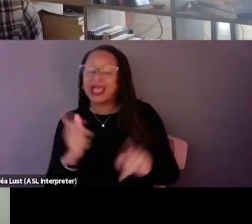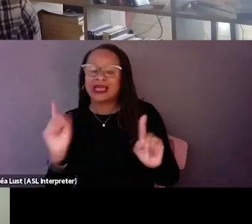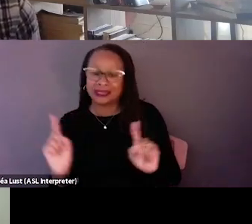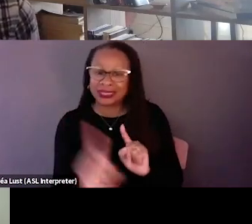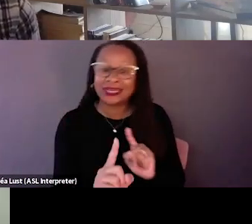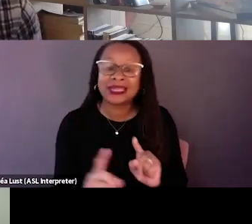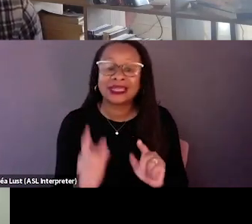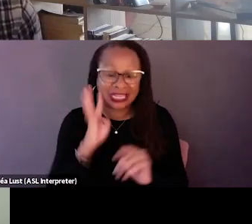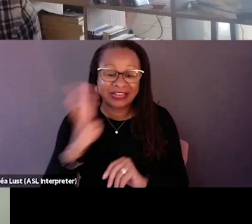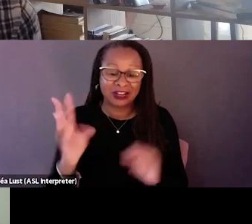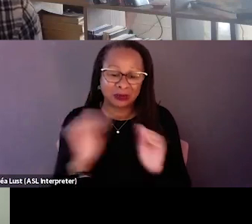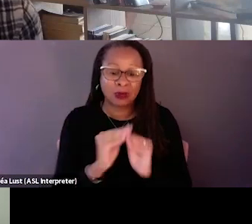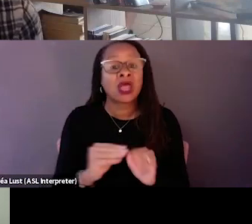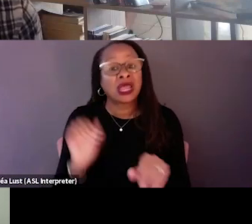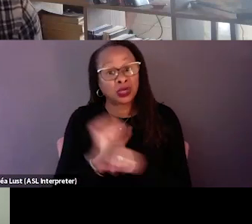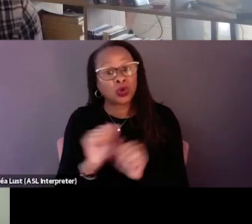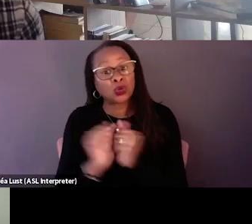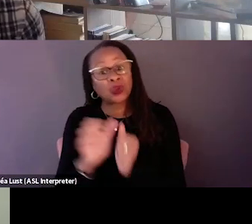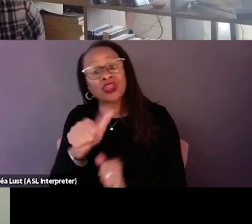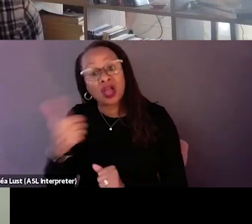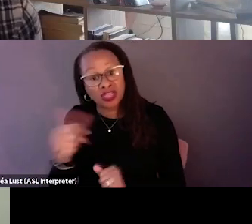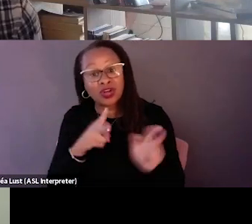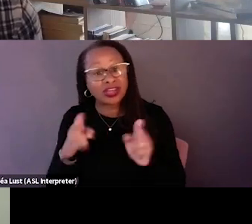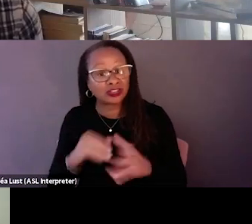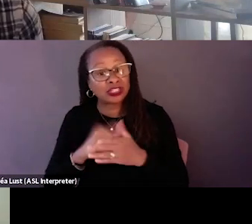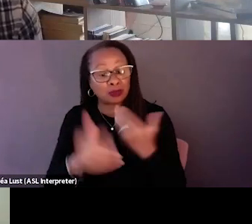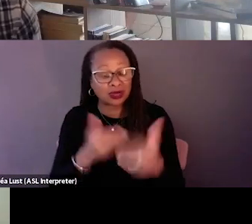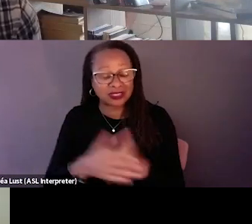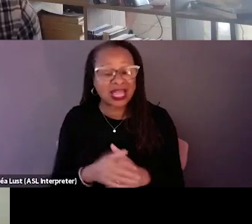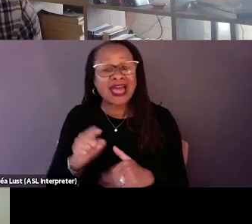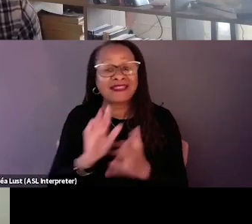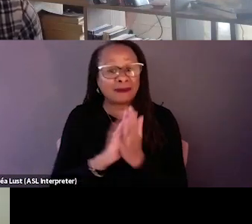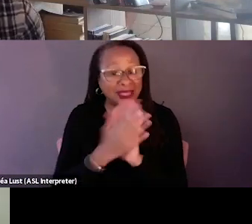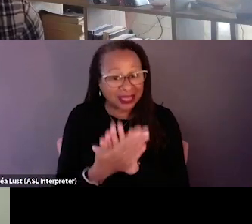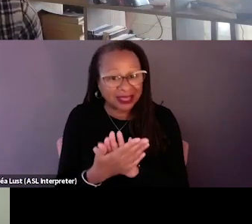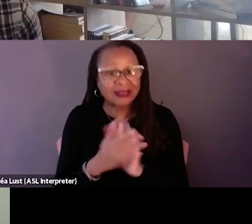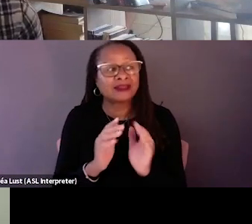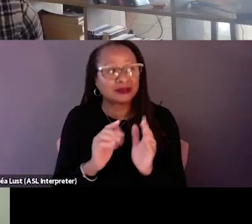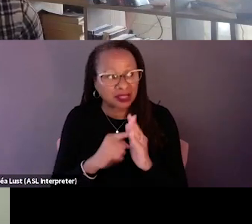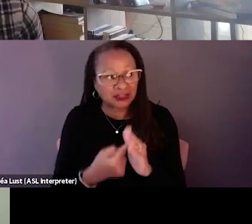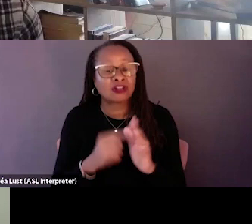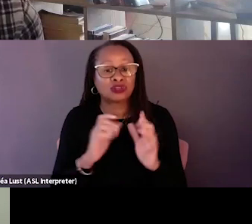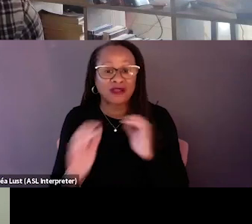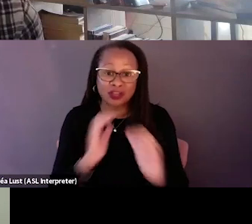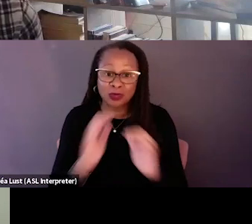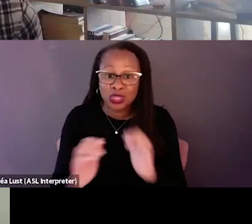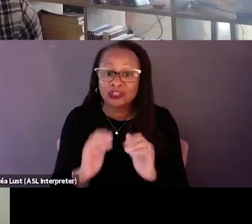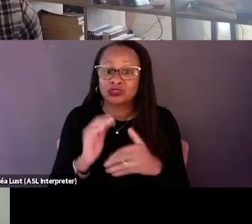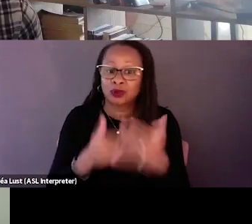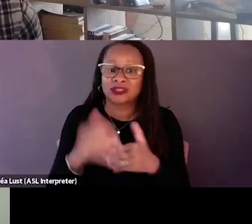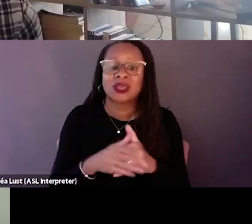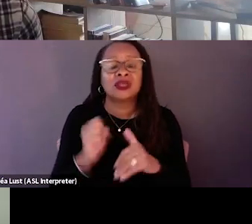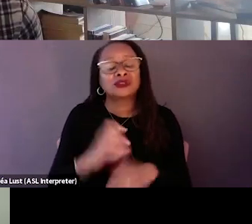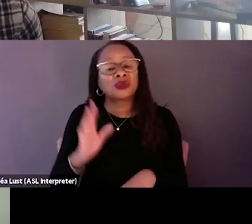He even worked with the other editors in that process, and they began to communicate. So the process